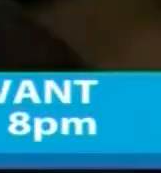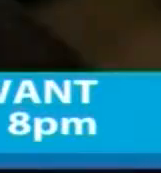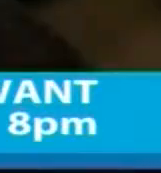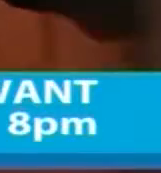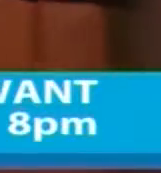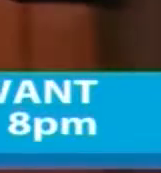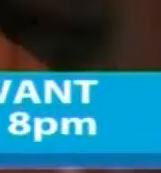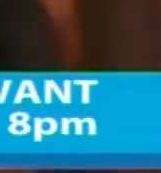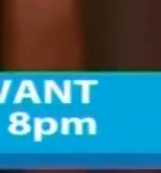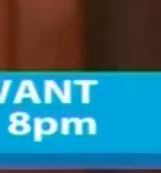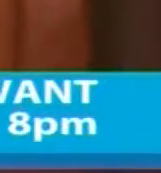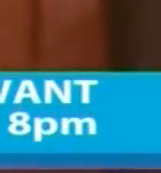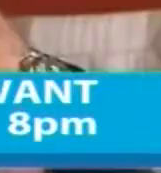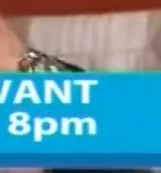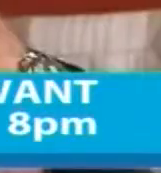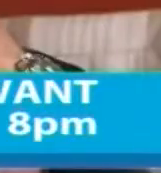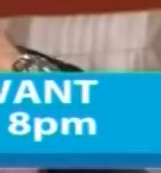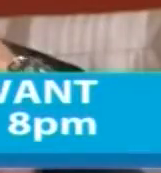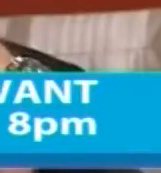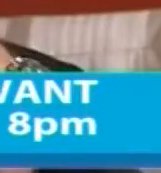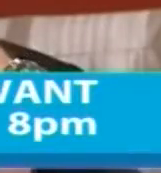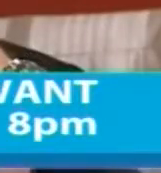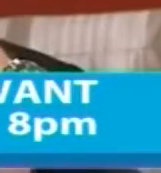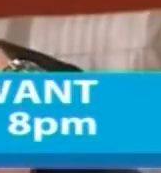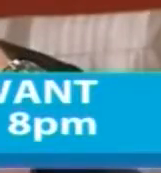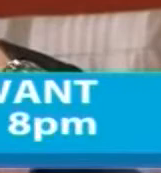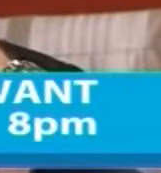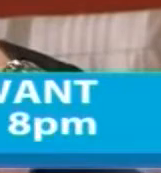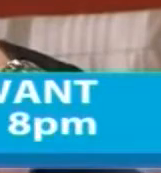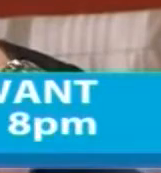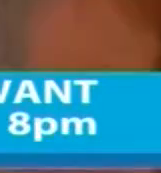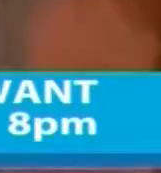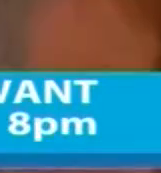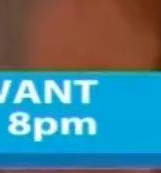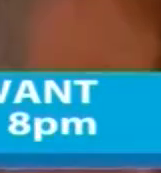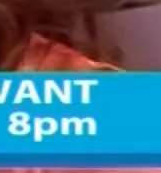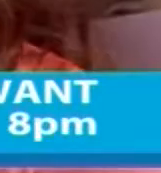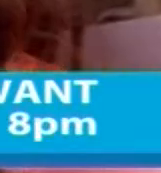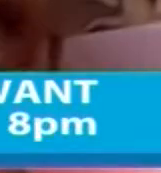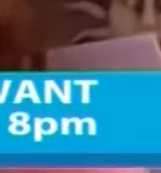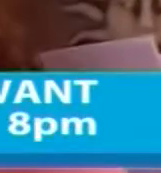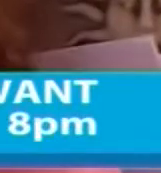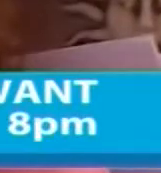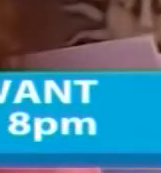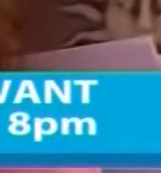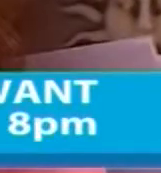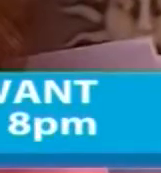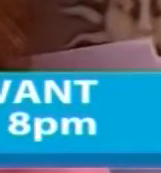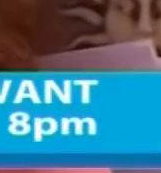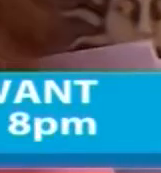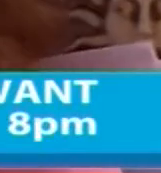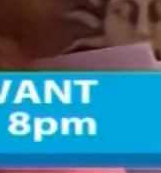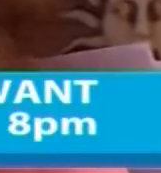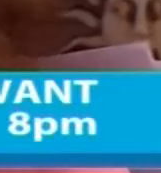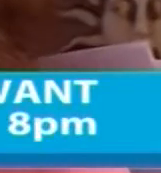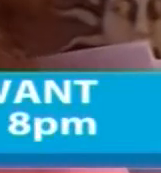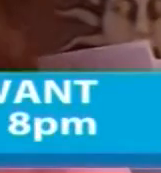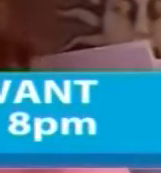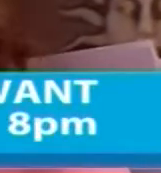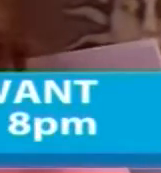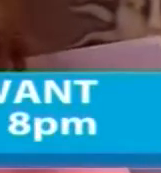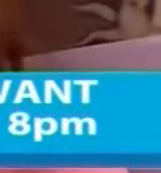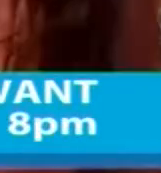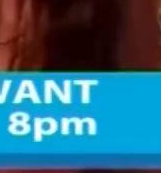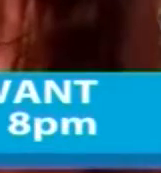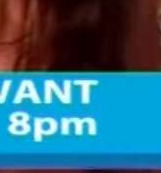are in there. Do not get excited just with anything. And country things, don't make me feel interested. And well, if my presence does make them feel uncomfortable, well,